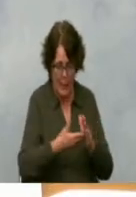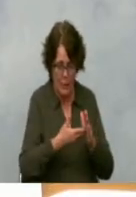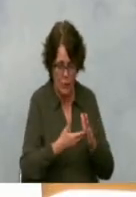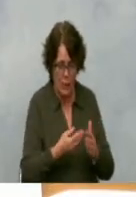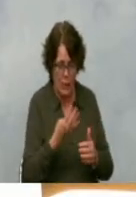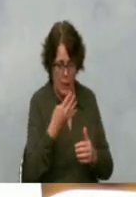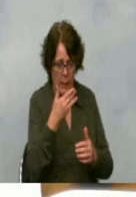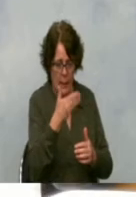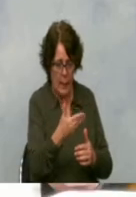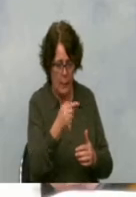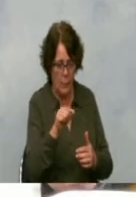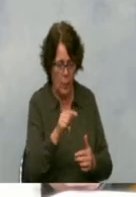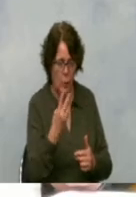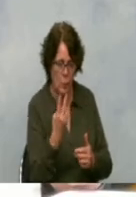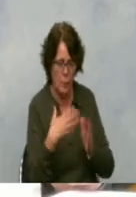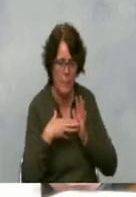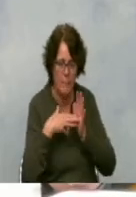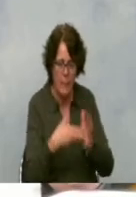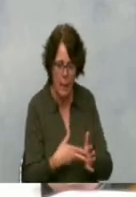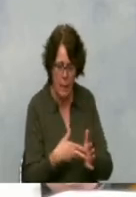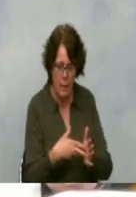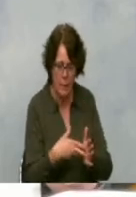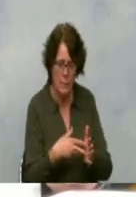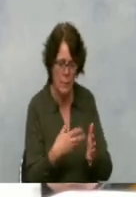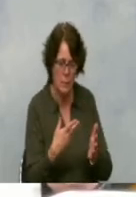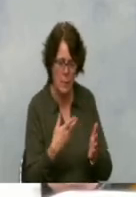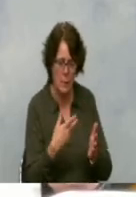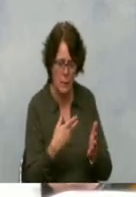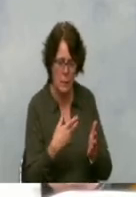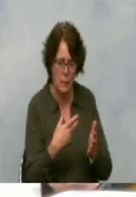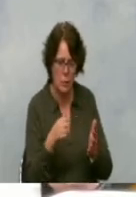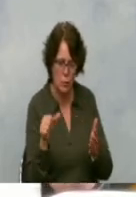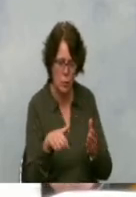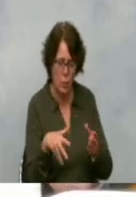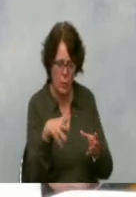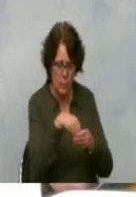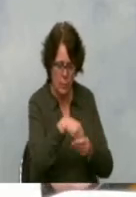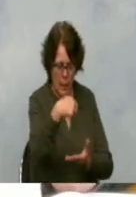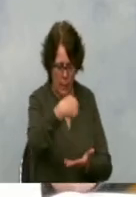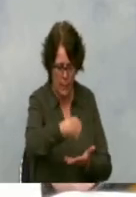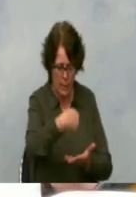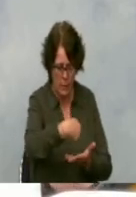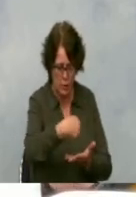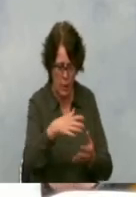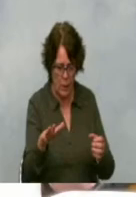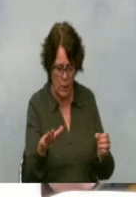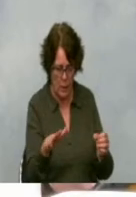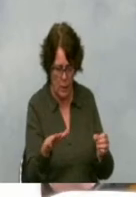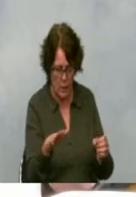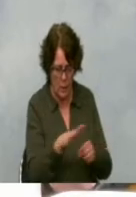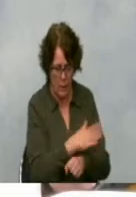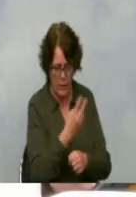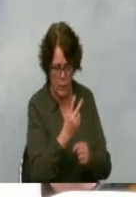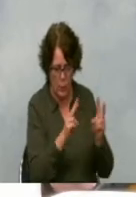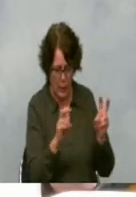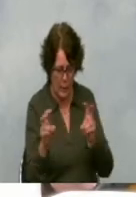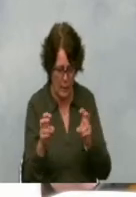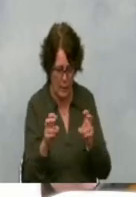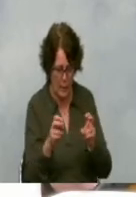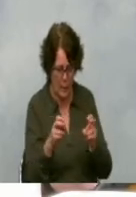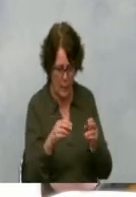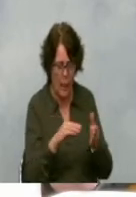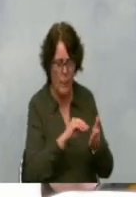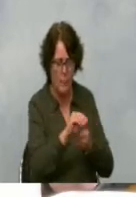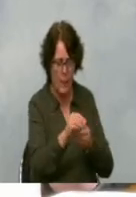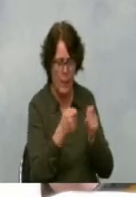£9.2 million that I'm suggesting goes into the council's budget. It's covering two headings, pay award and